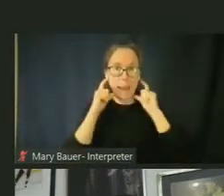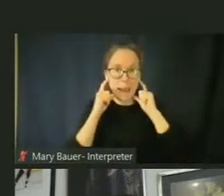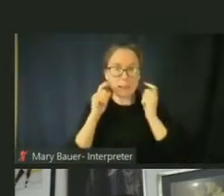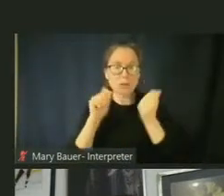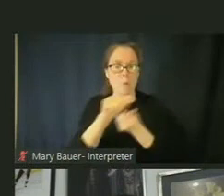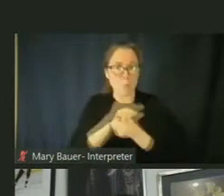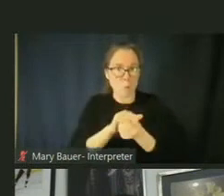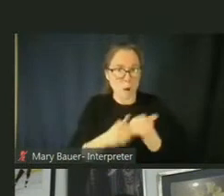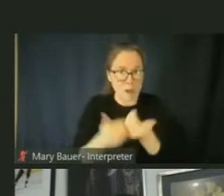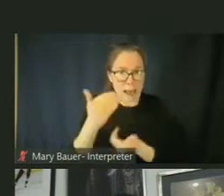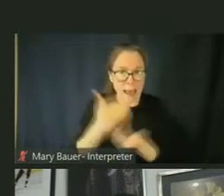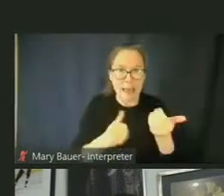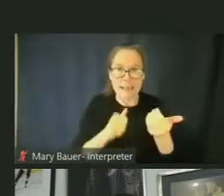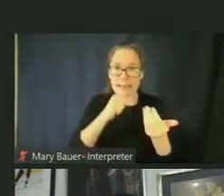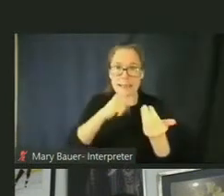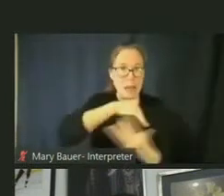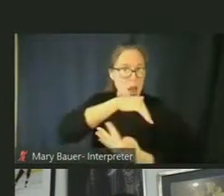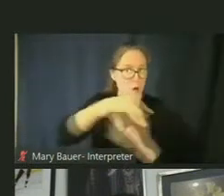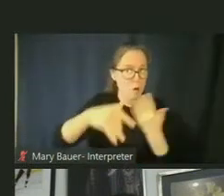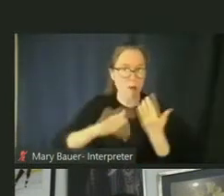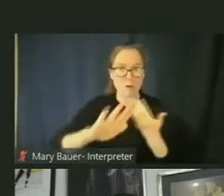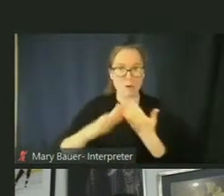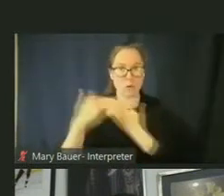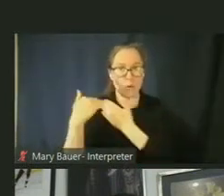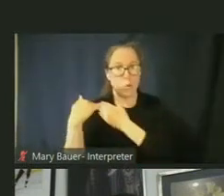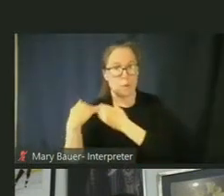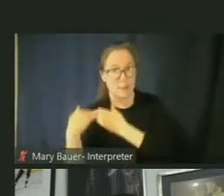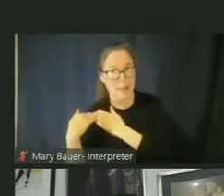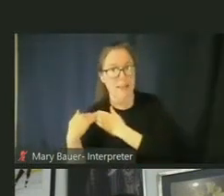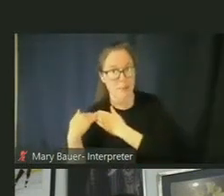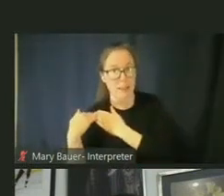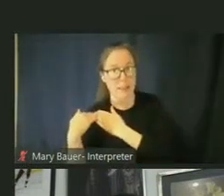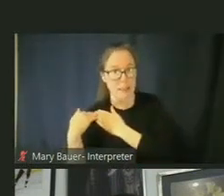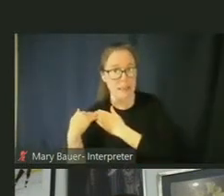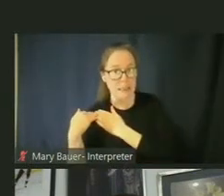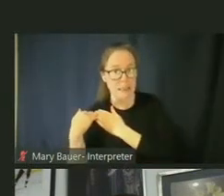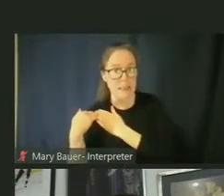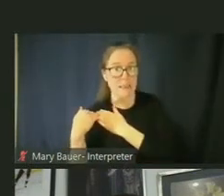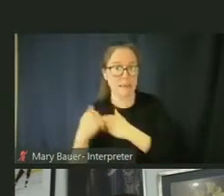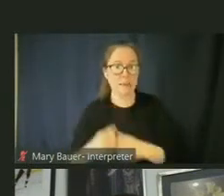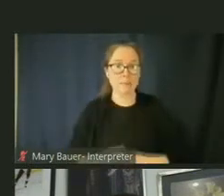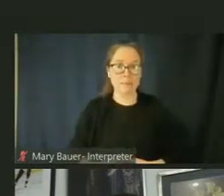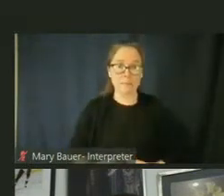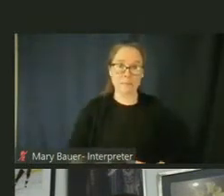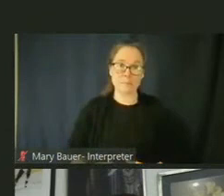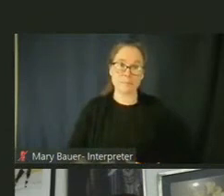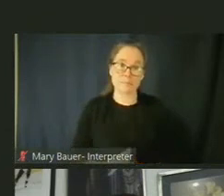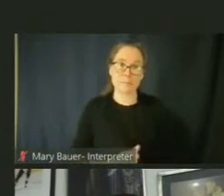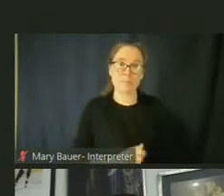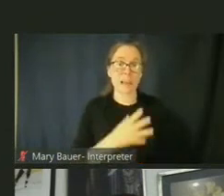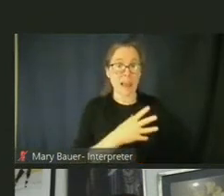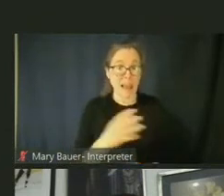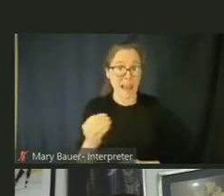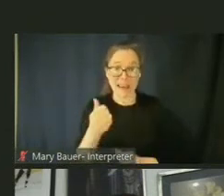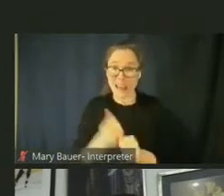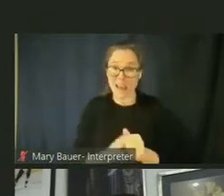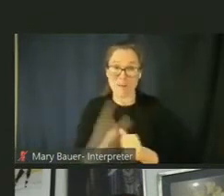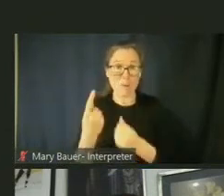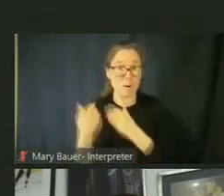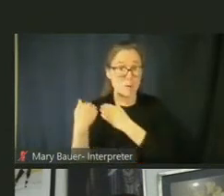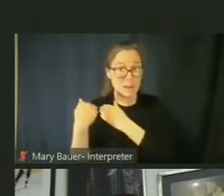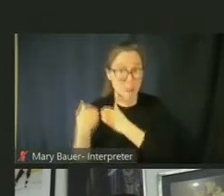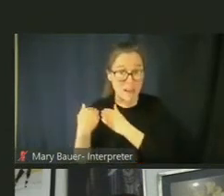crowds, a lot of personal responsibilities as you see in the first few cheese slices. And then we're going to have some shared responsibilities, such as